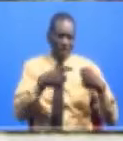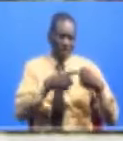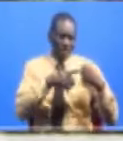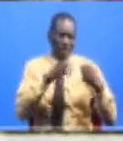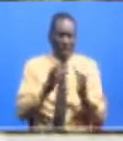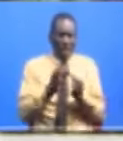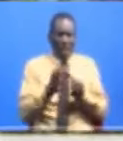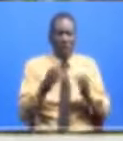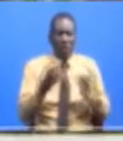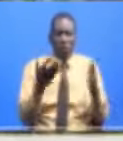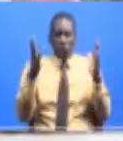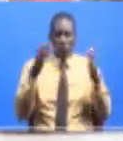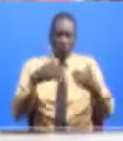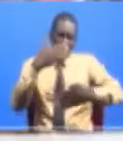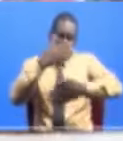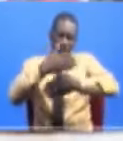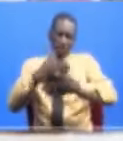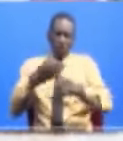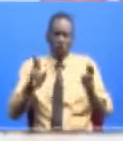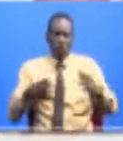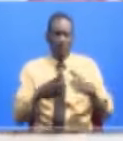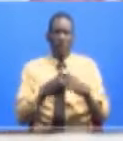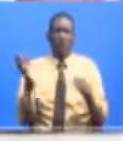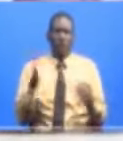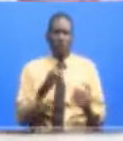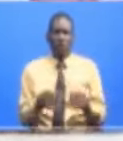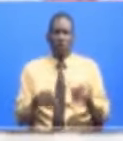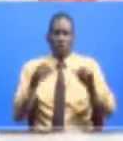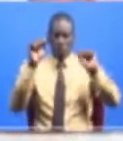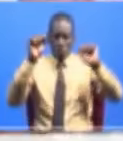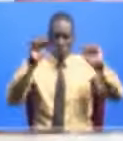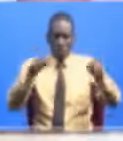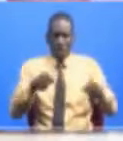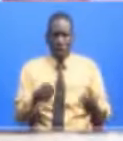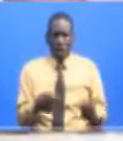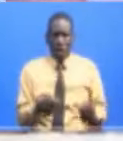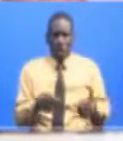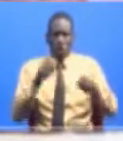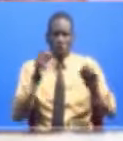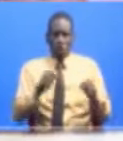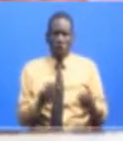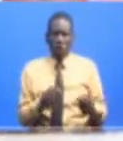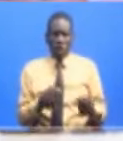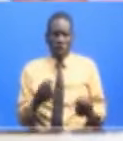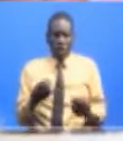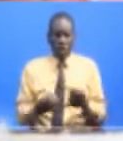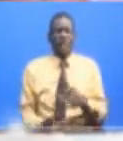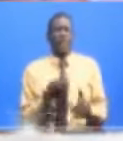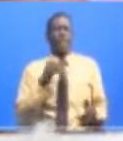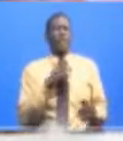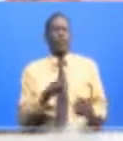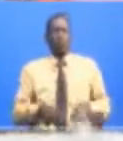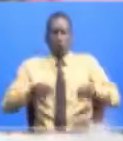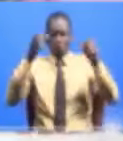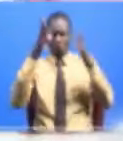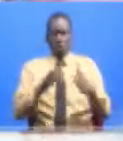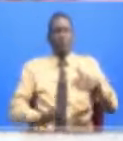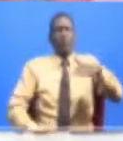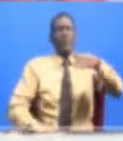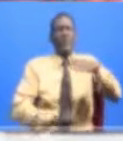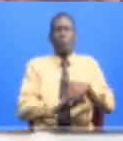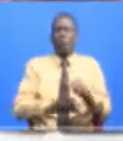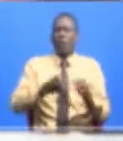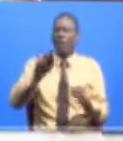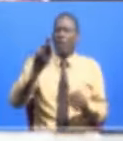where fencing has already begun. Naweza weka uoga kwa maofisa wetu. Tunasimama na KFS